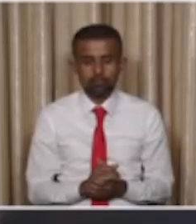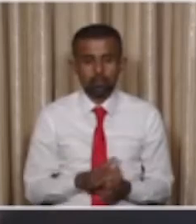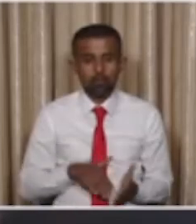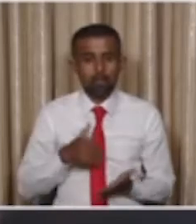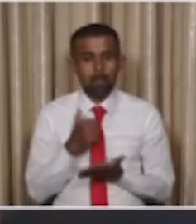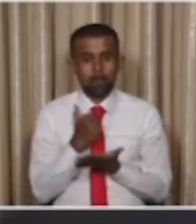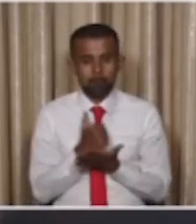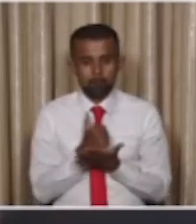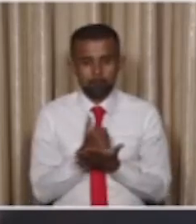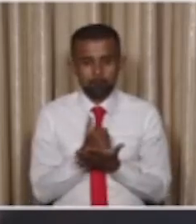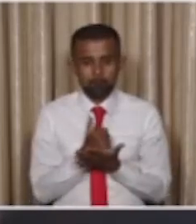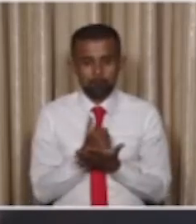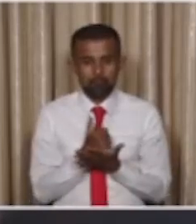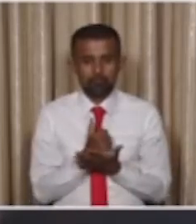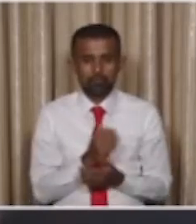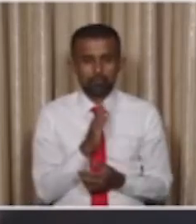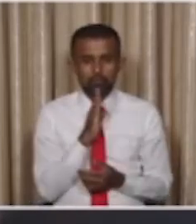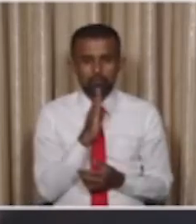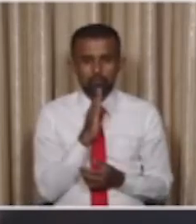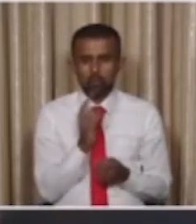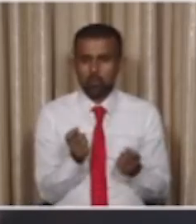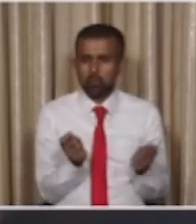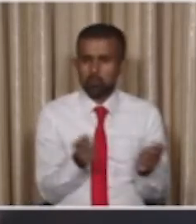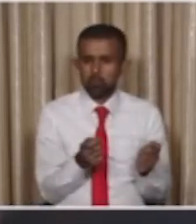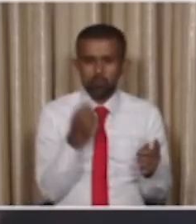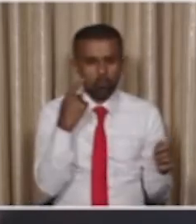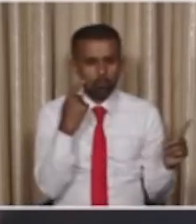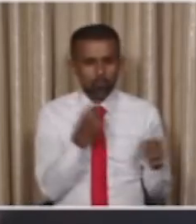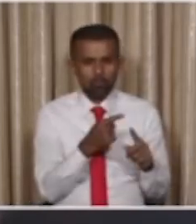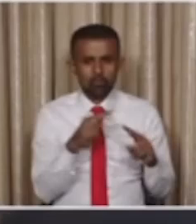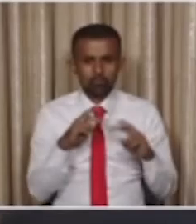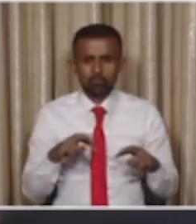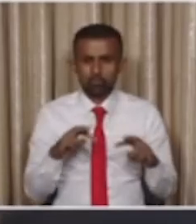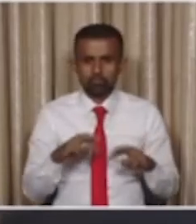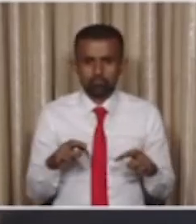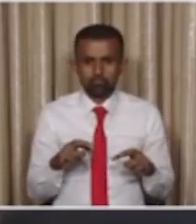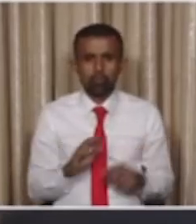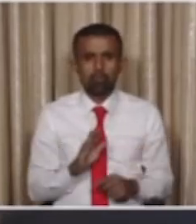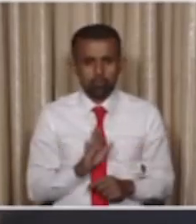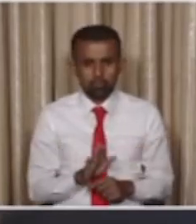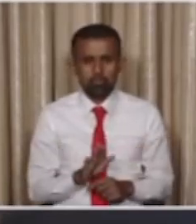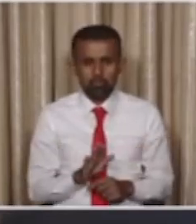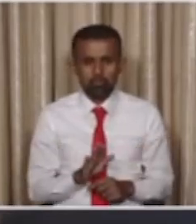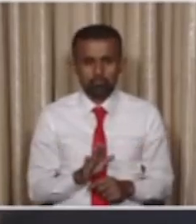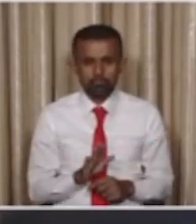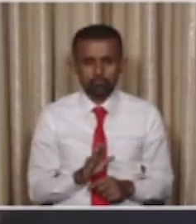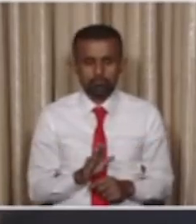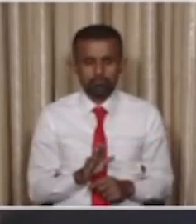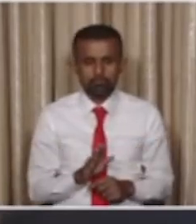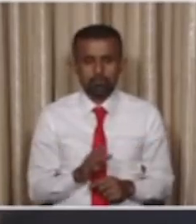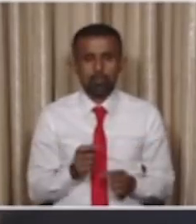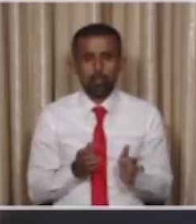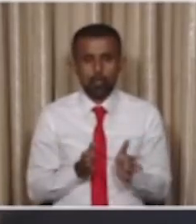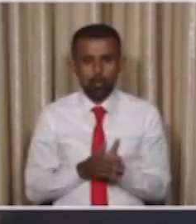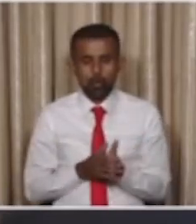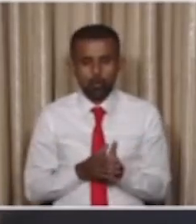of the ongoing economic challenges prior to entering into the current collective agreement, which would have helped the Central Bank to manage